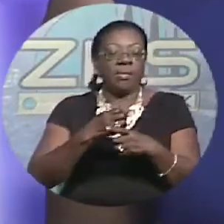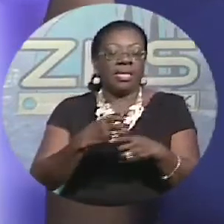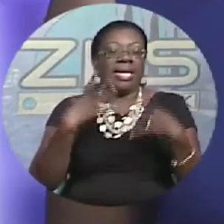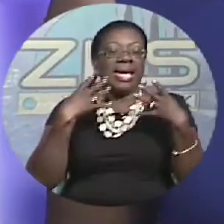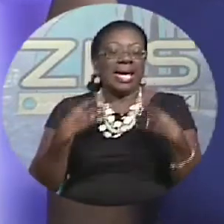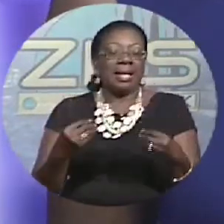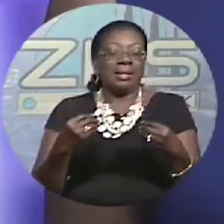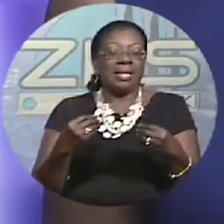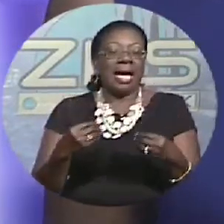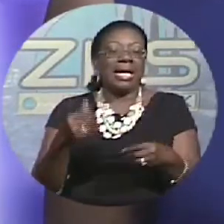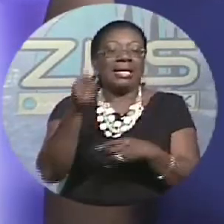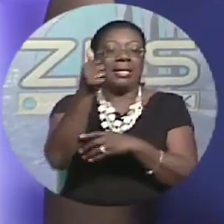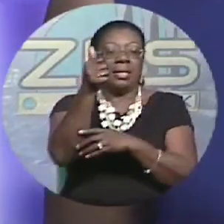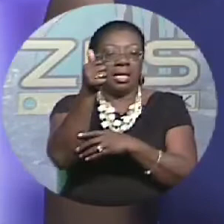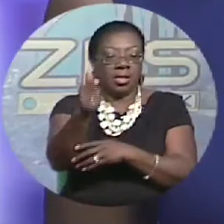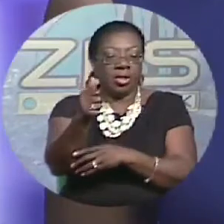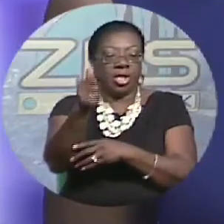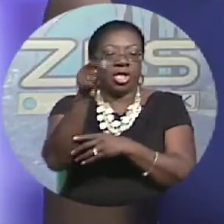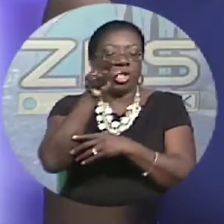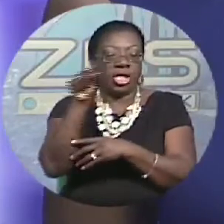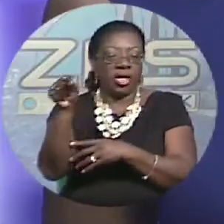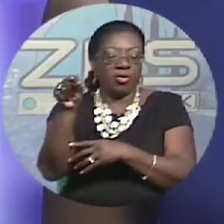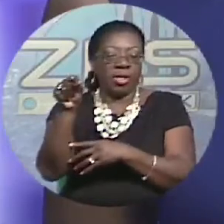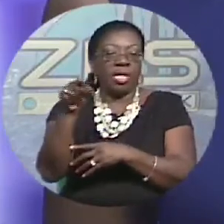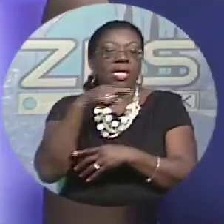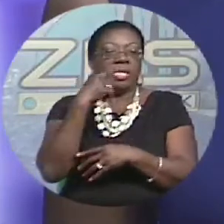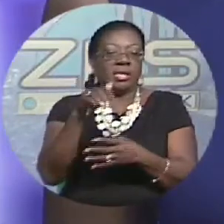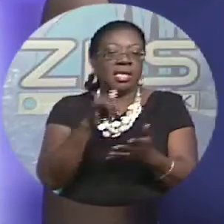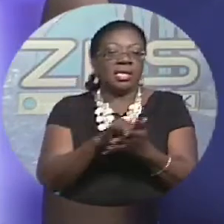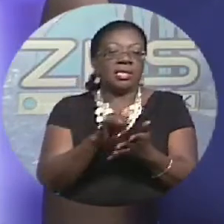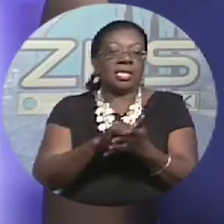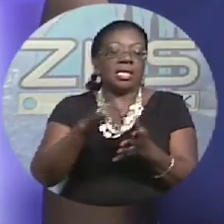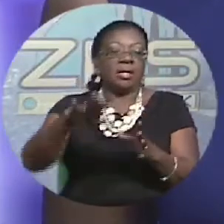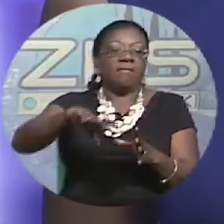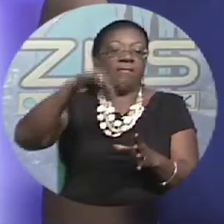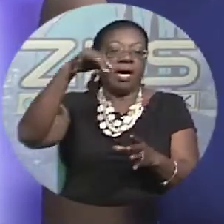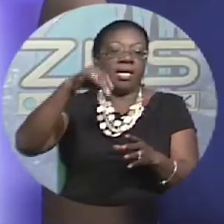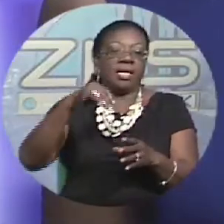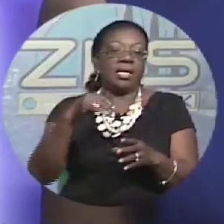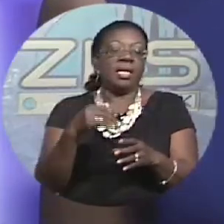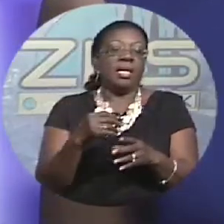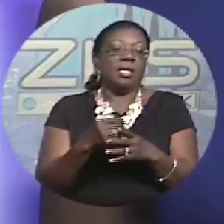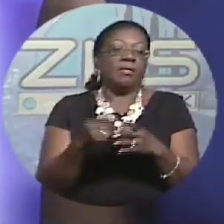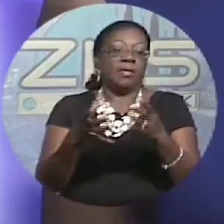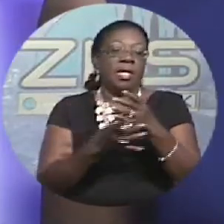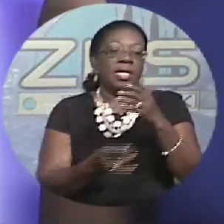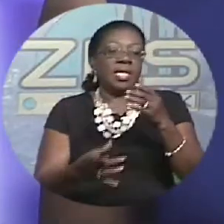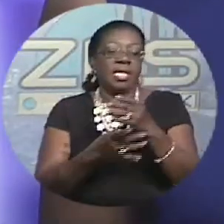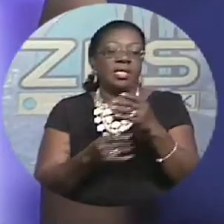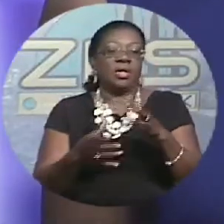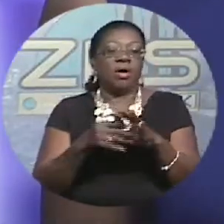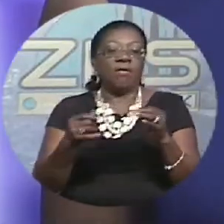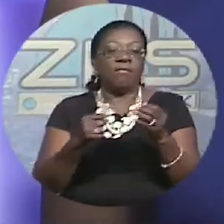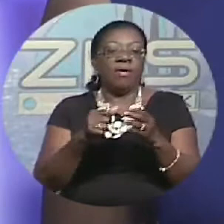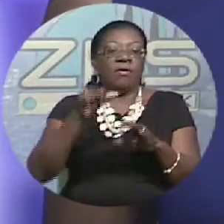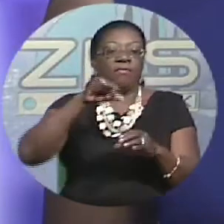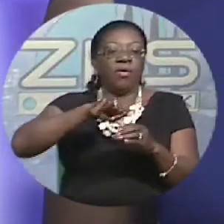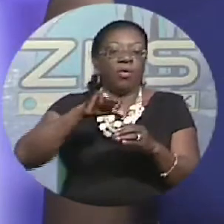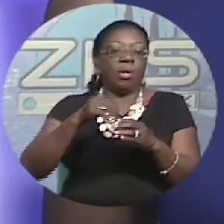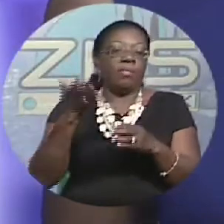the Attorney General. The FNM says those leaders failed to reveal the findings of a leakage of fuel at the Rubis gas station back